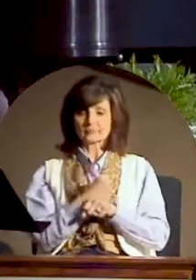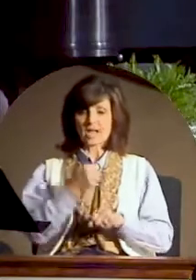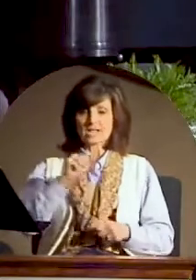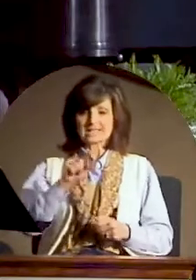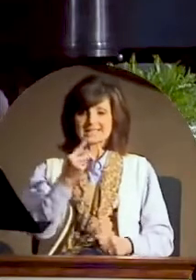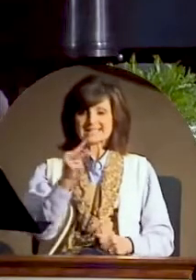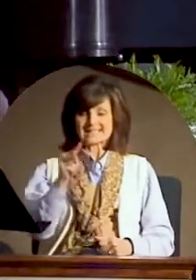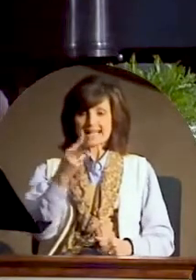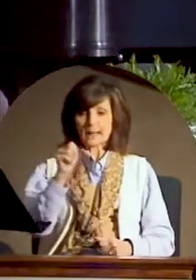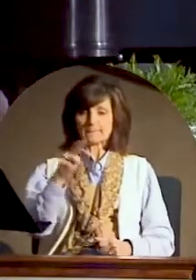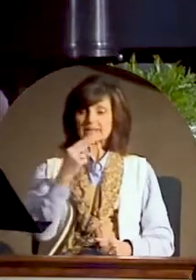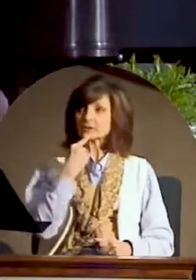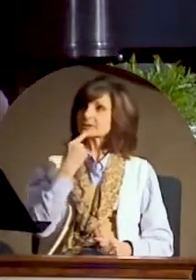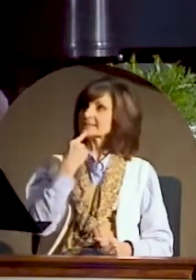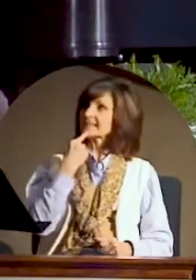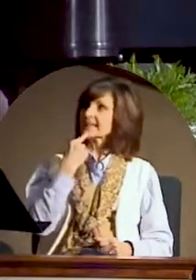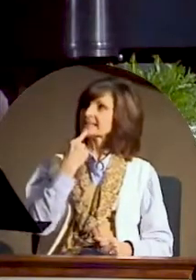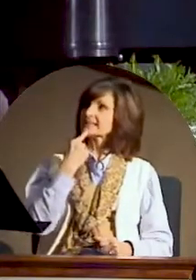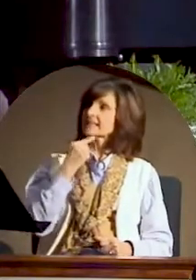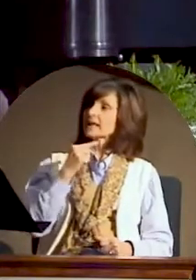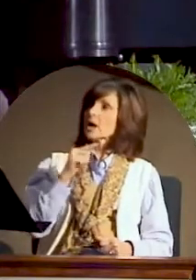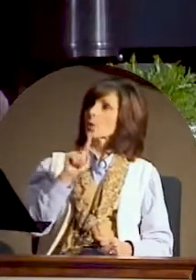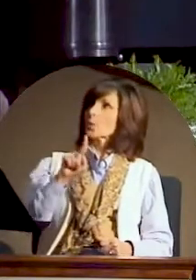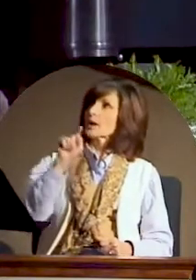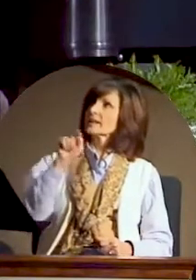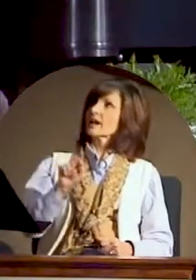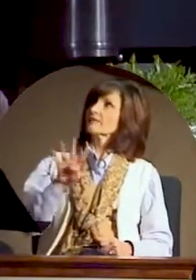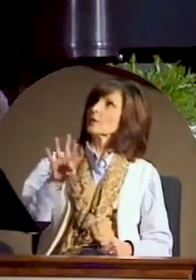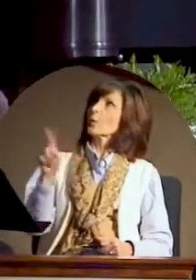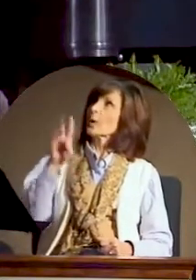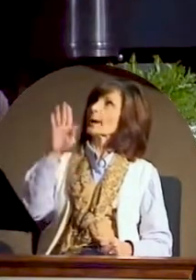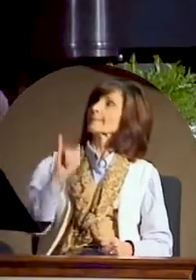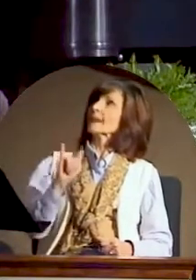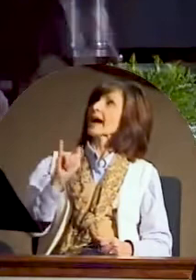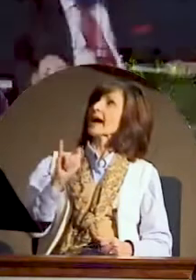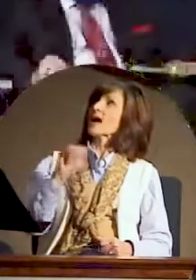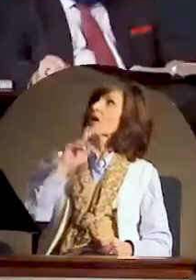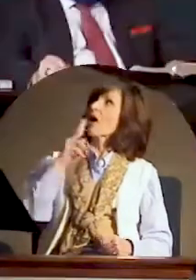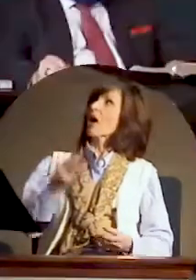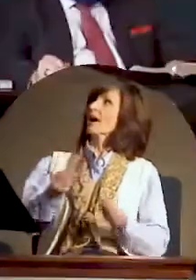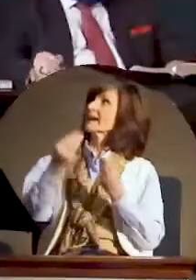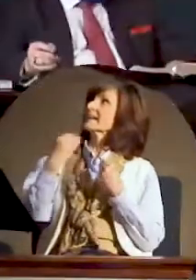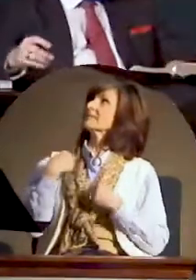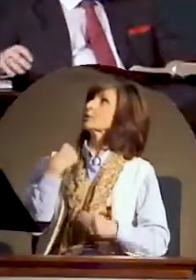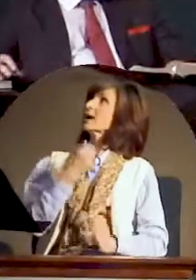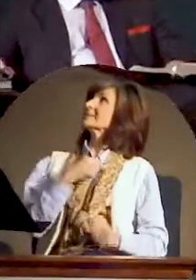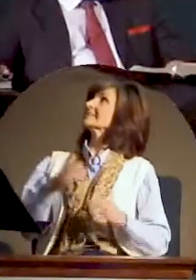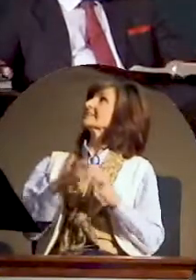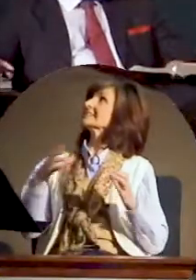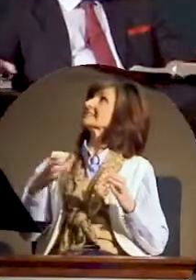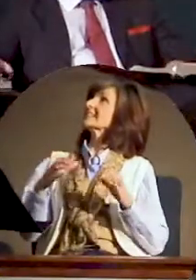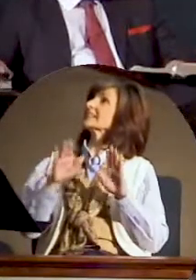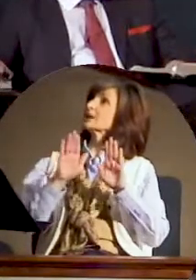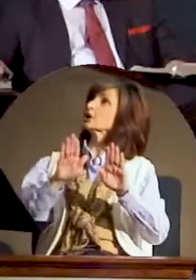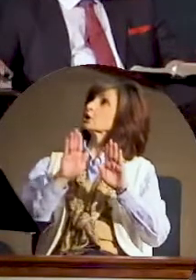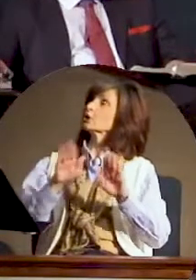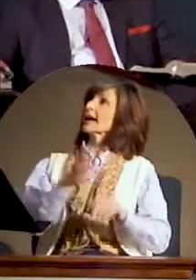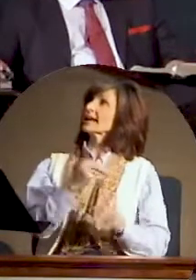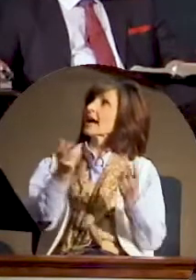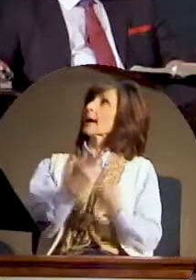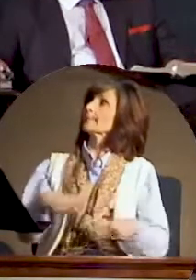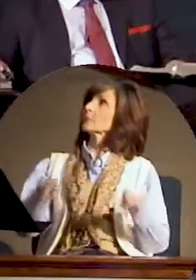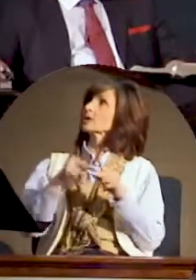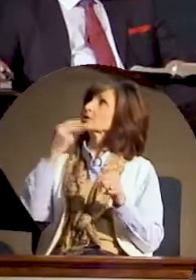1, verse 4, "Whereby are given unto us exceeding great and precious promises, that by these you might be partakers of